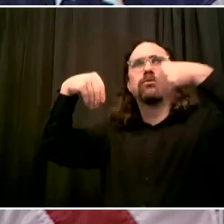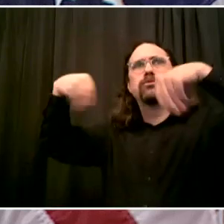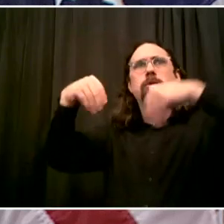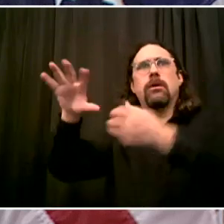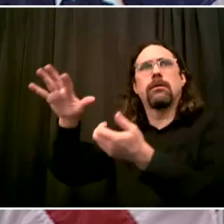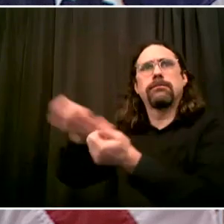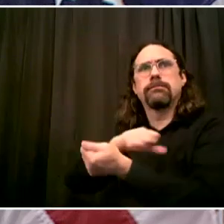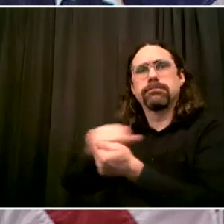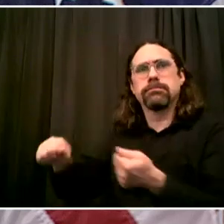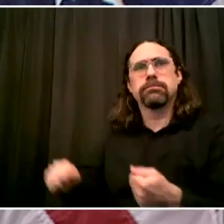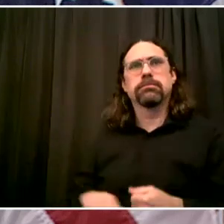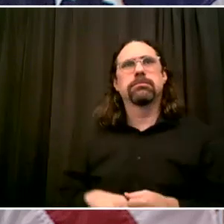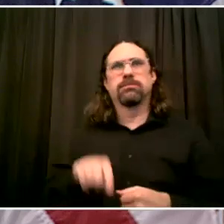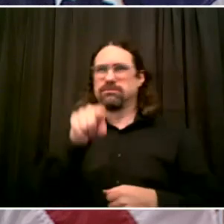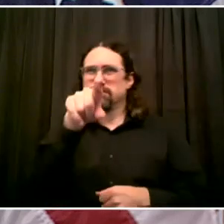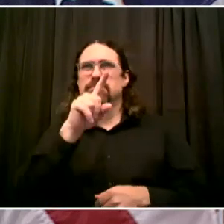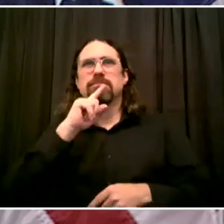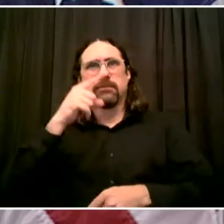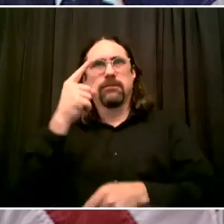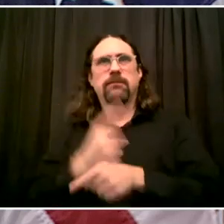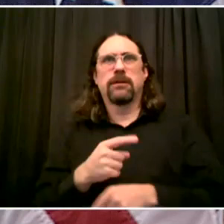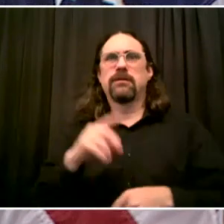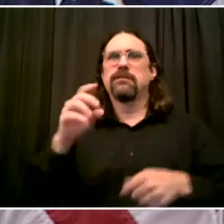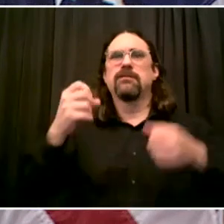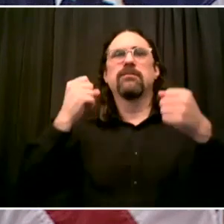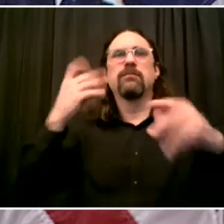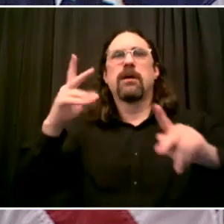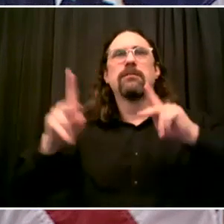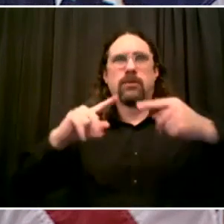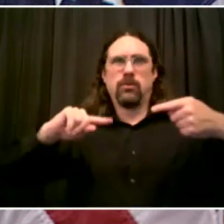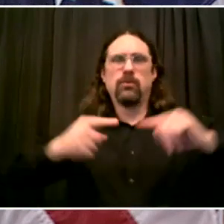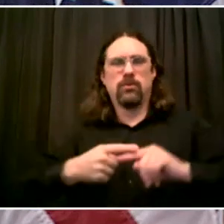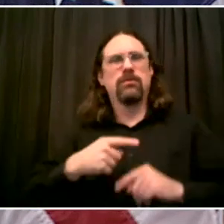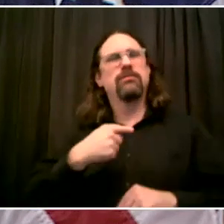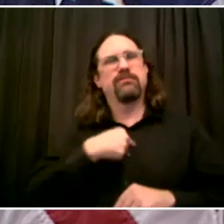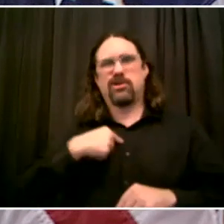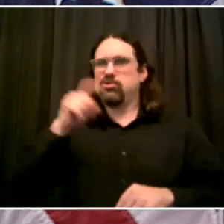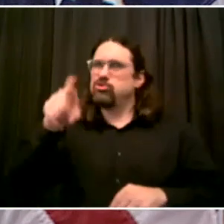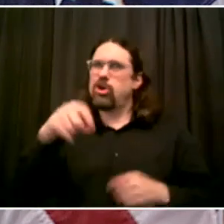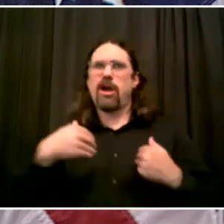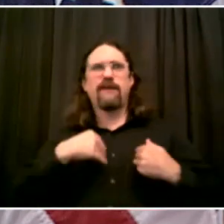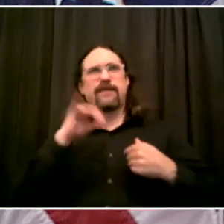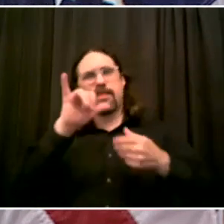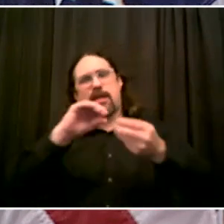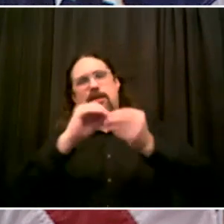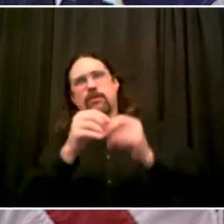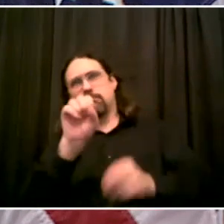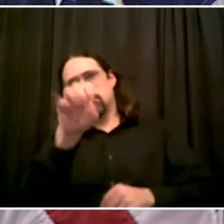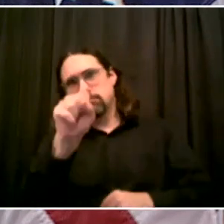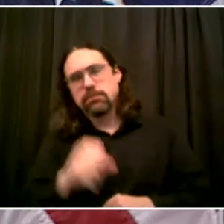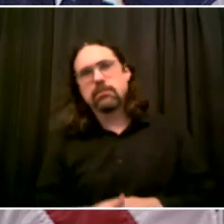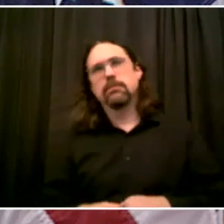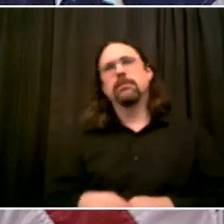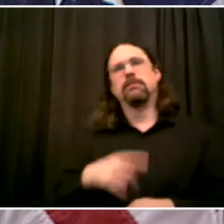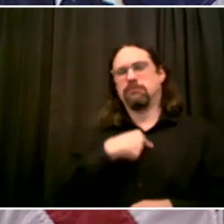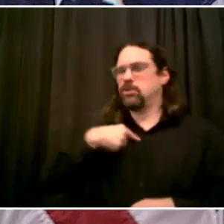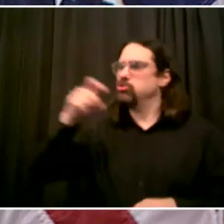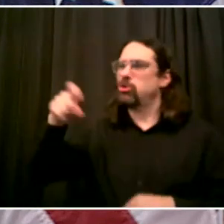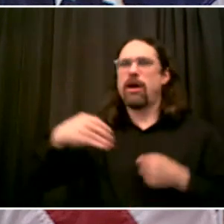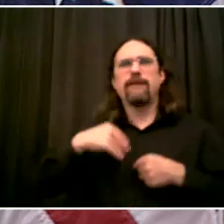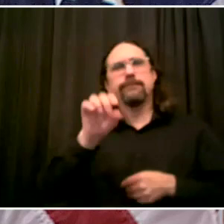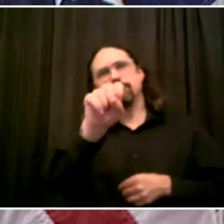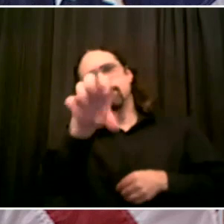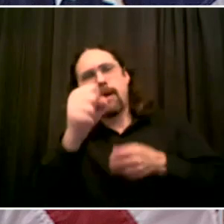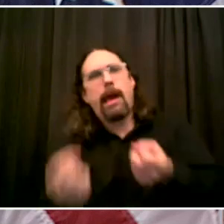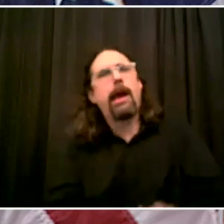number of stores that were attacked, we need to put all this out. And I'm sure the NYPD and other agencies will be doing that as